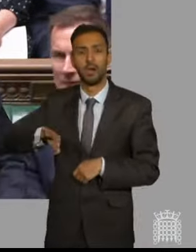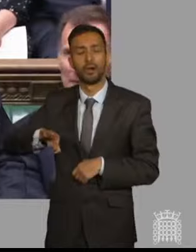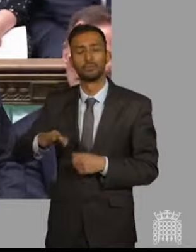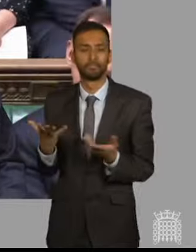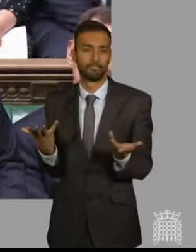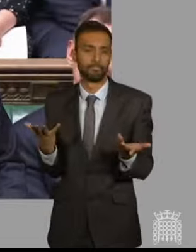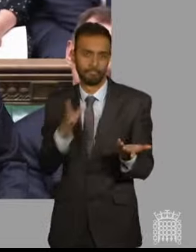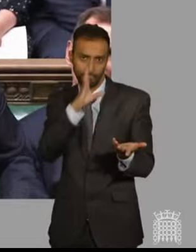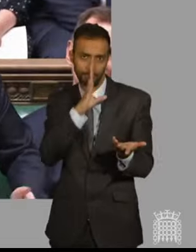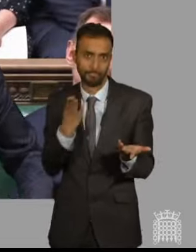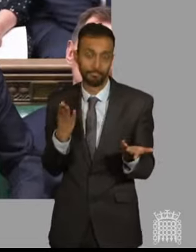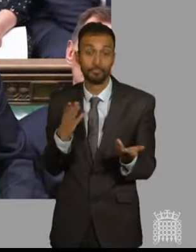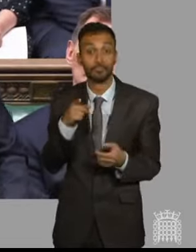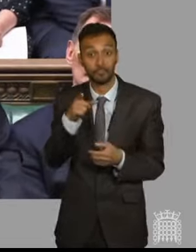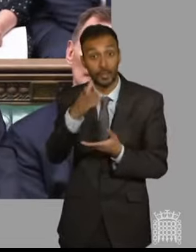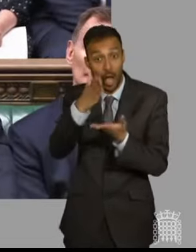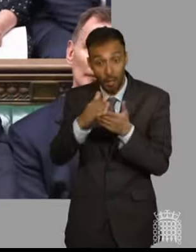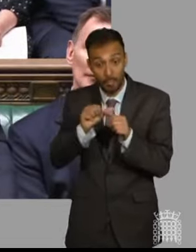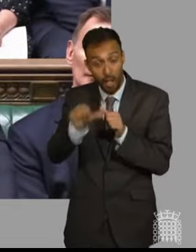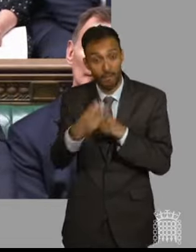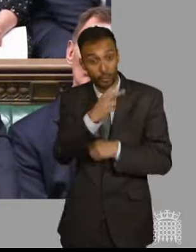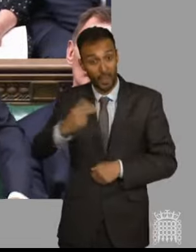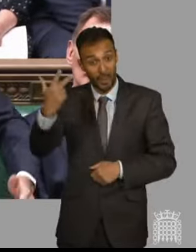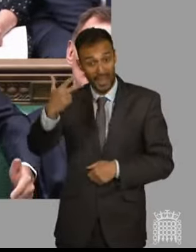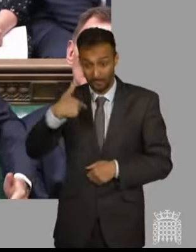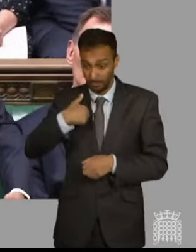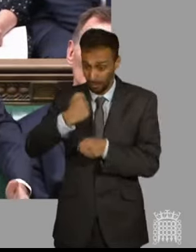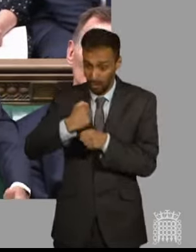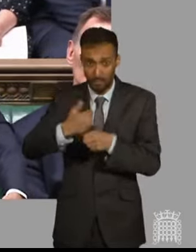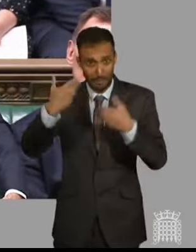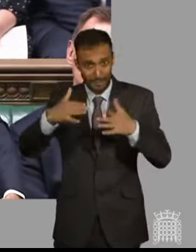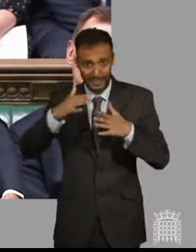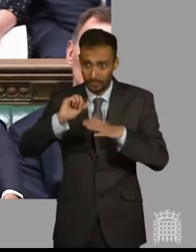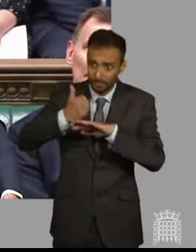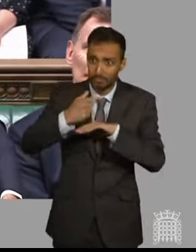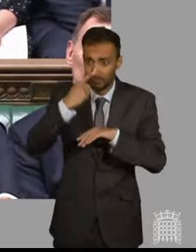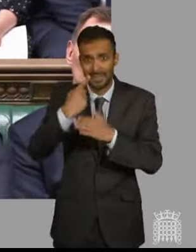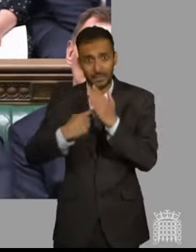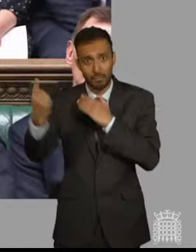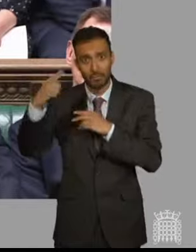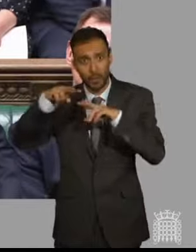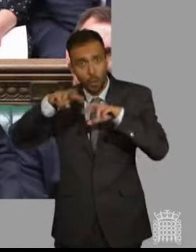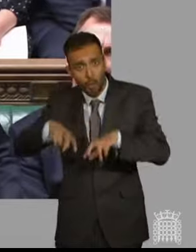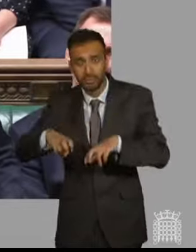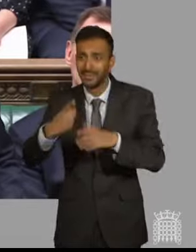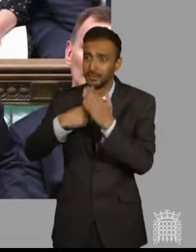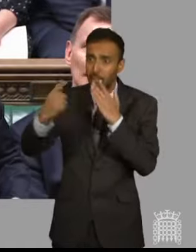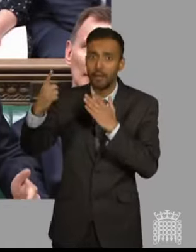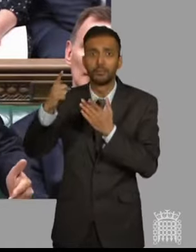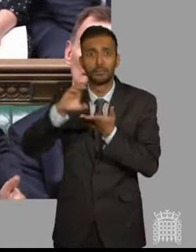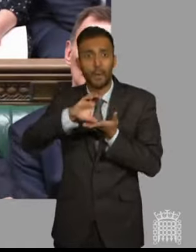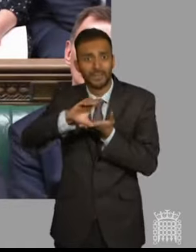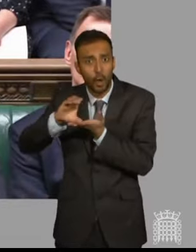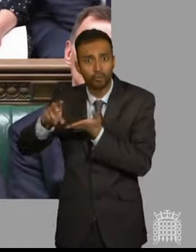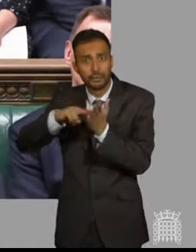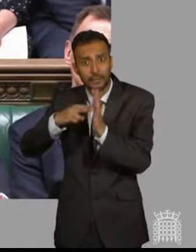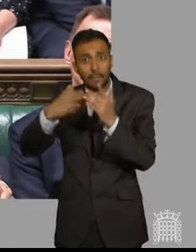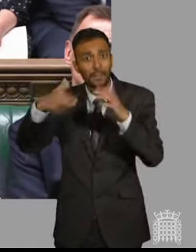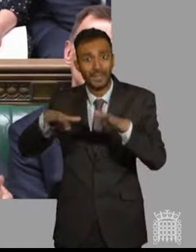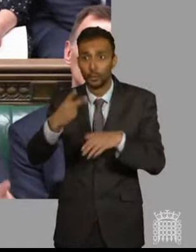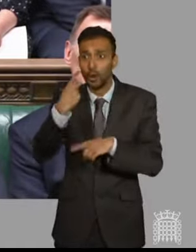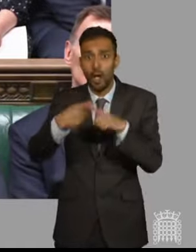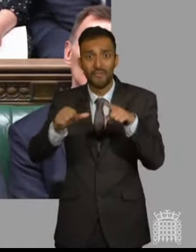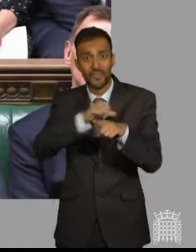independent compensation schemes, and, as I said, has paid out compensation to 2,500 people. But rather than trying to politicise it, what we should be doing